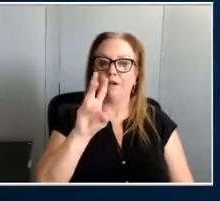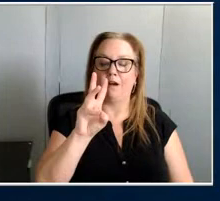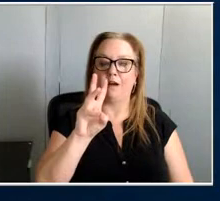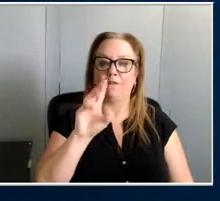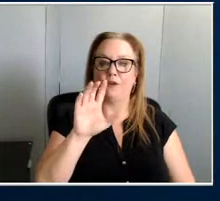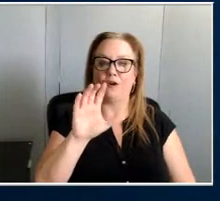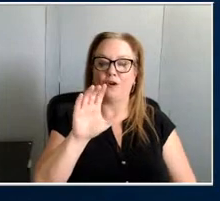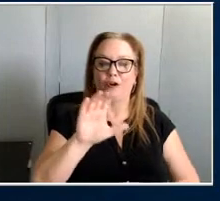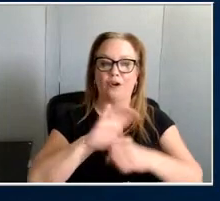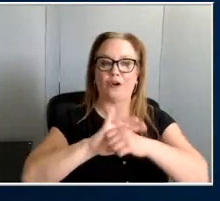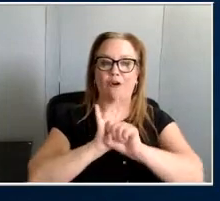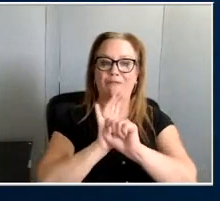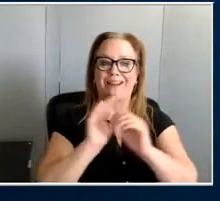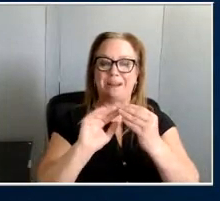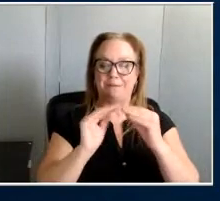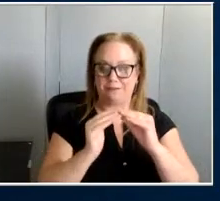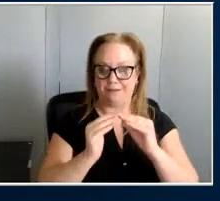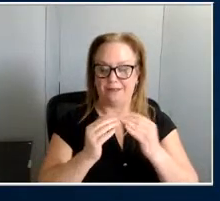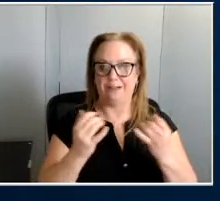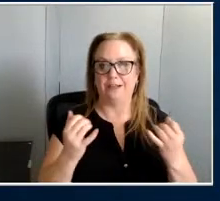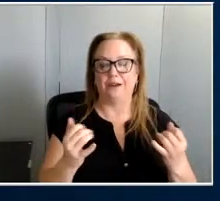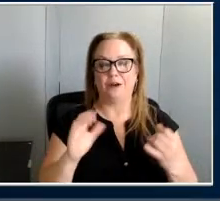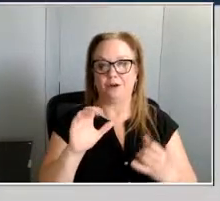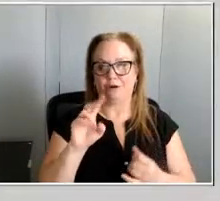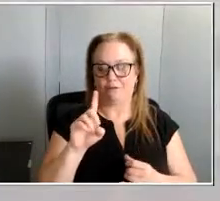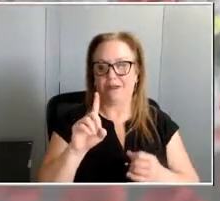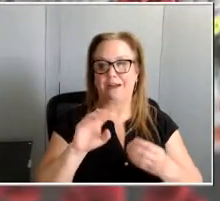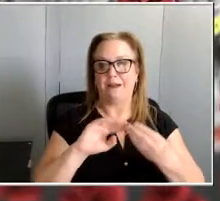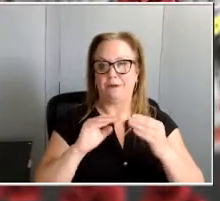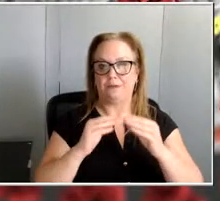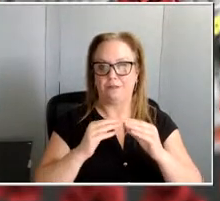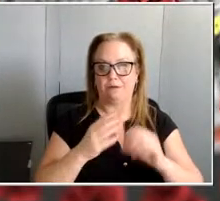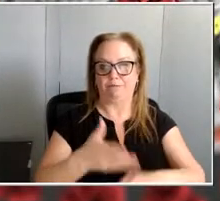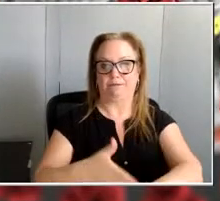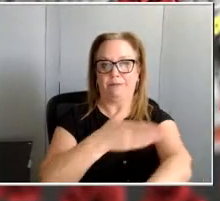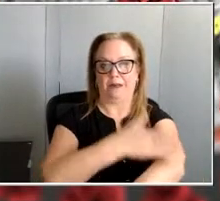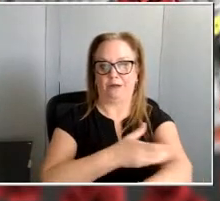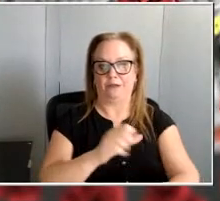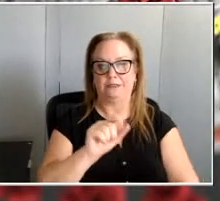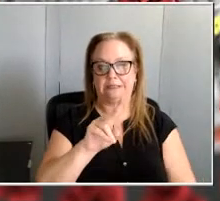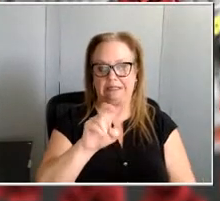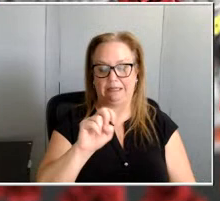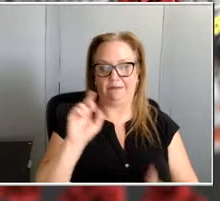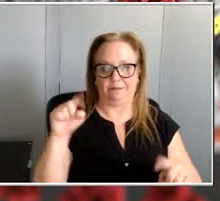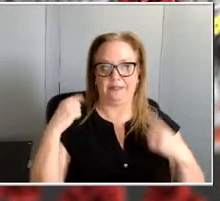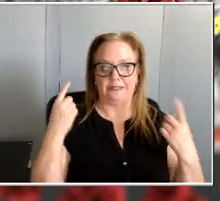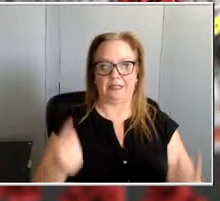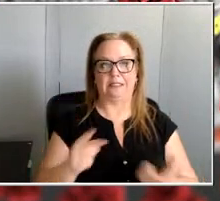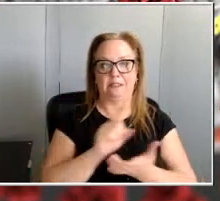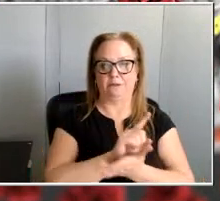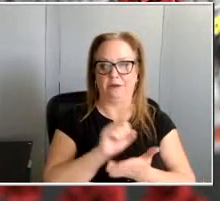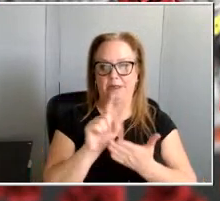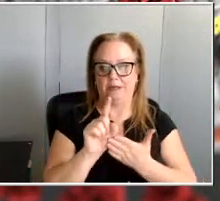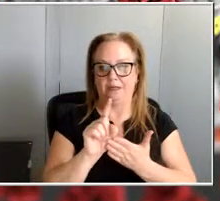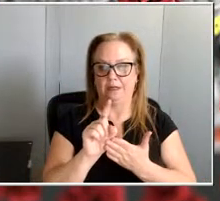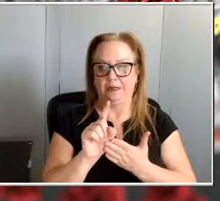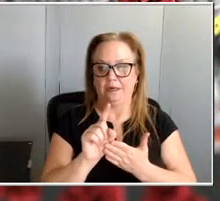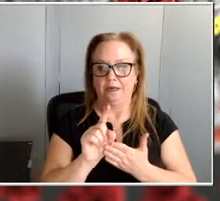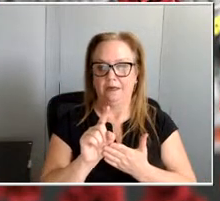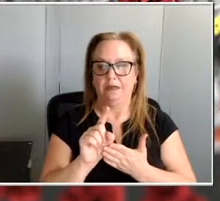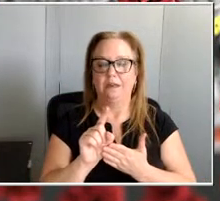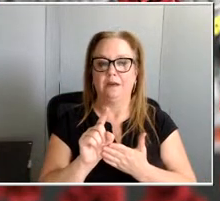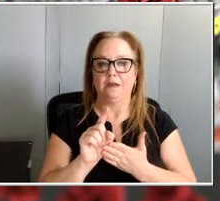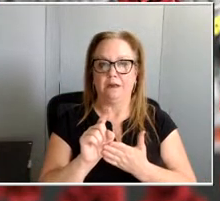Hi. Yeah, right now for the COVID count, we're doing a lot better, Steve. We have been this past week. So 16 total, but only